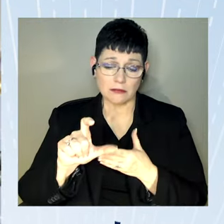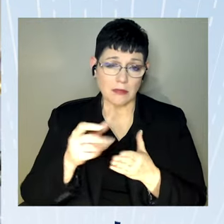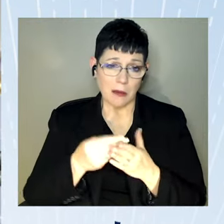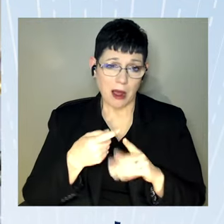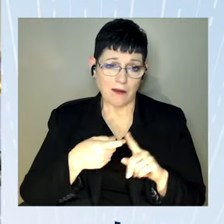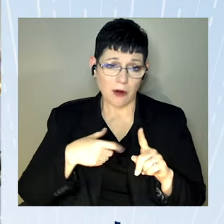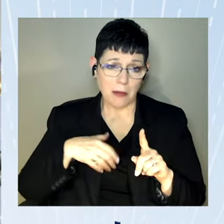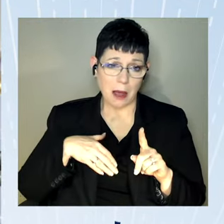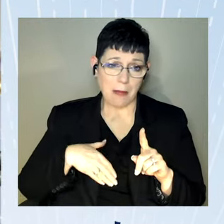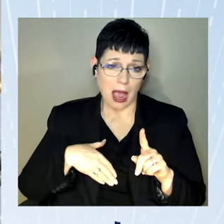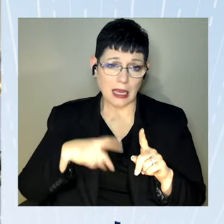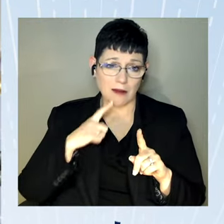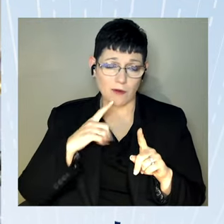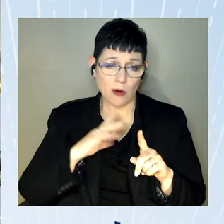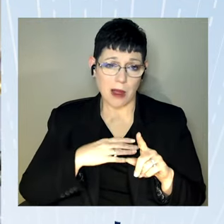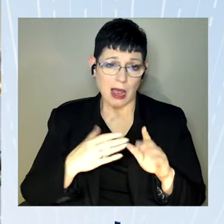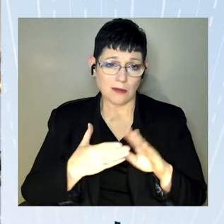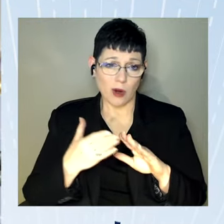business afloat.